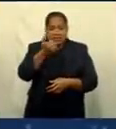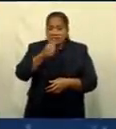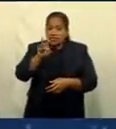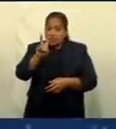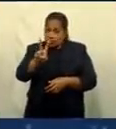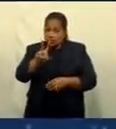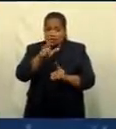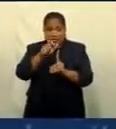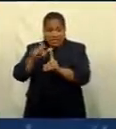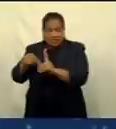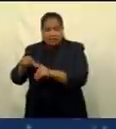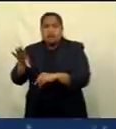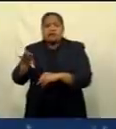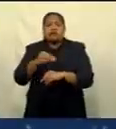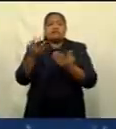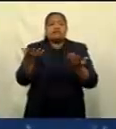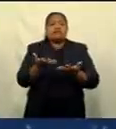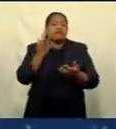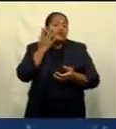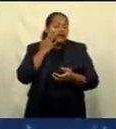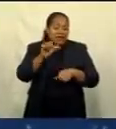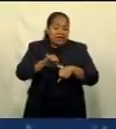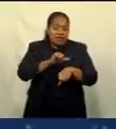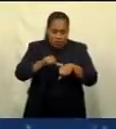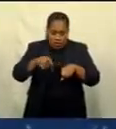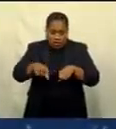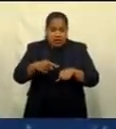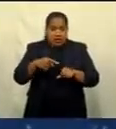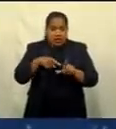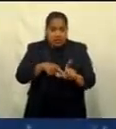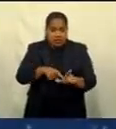11,962 cases since April of this year. There are now